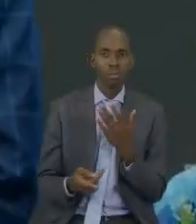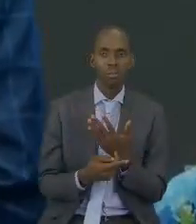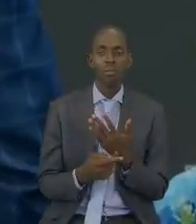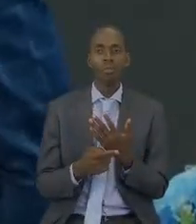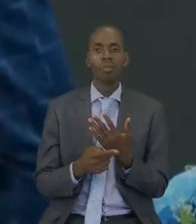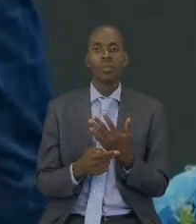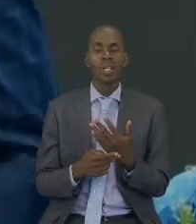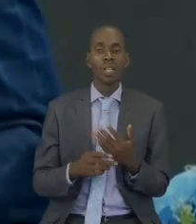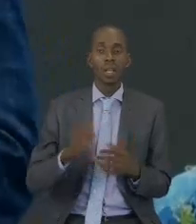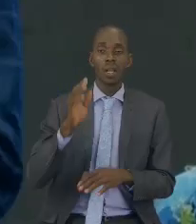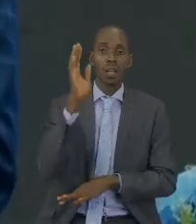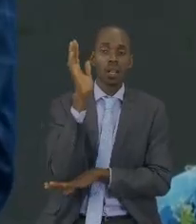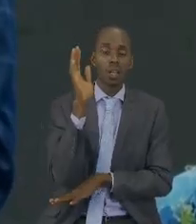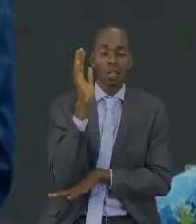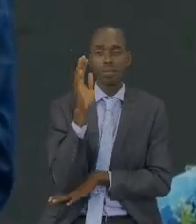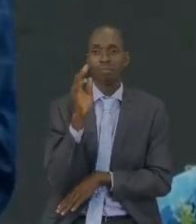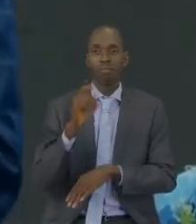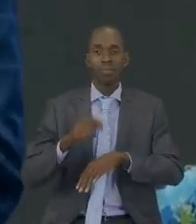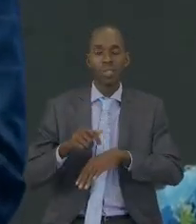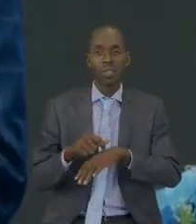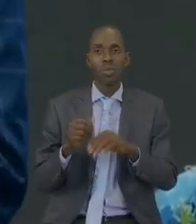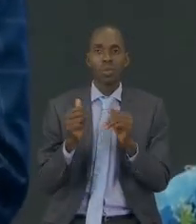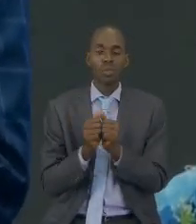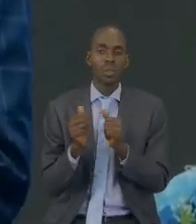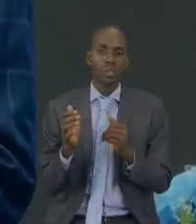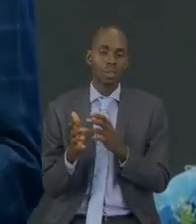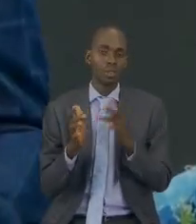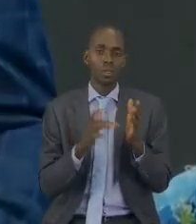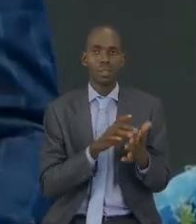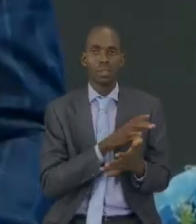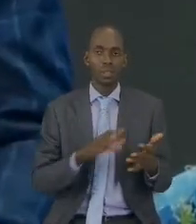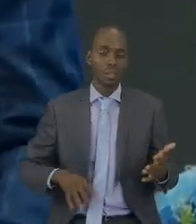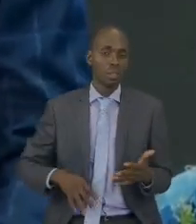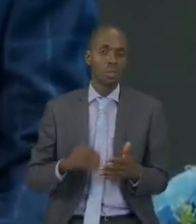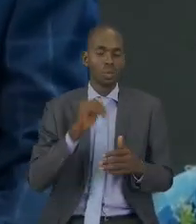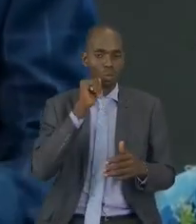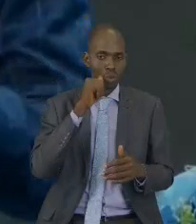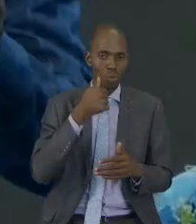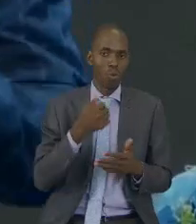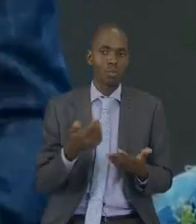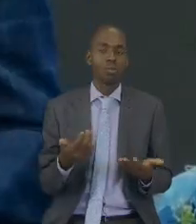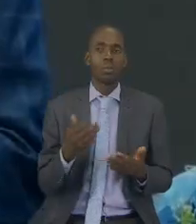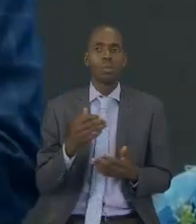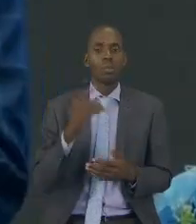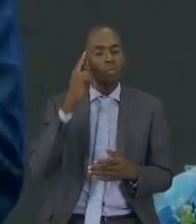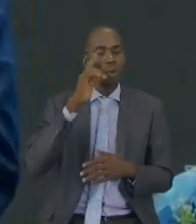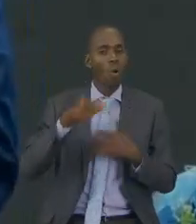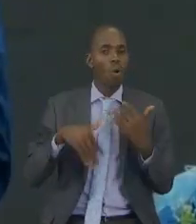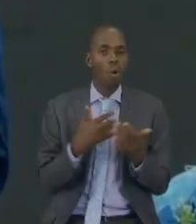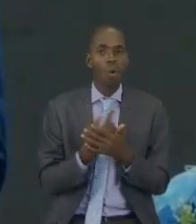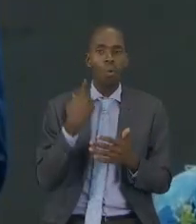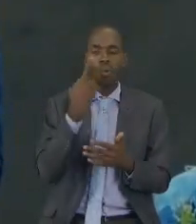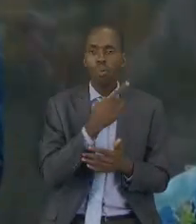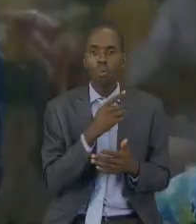launch hour with Jesus here tomorrow for all those who are here